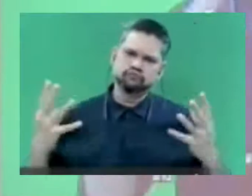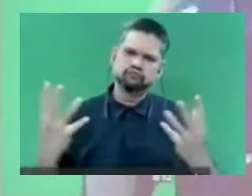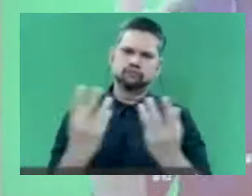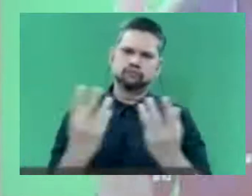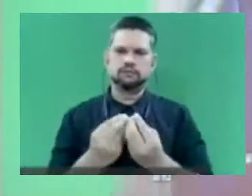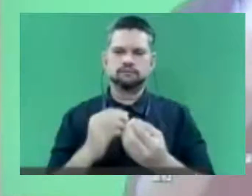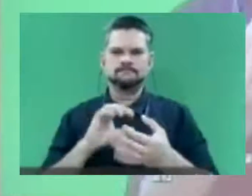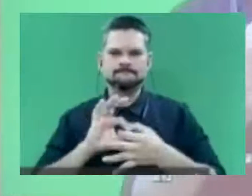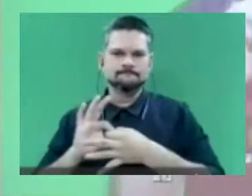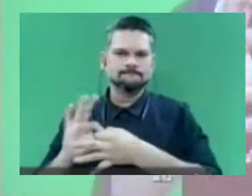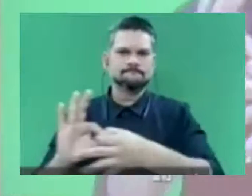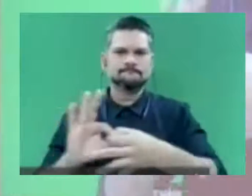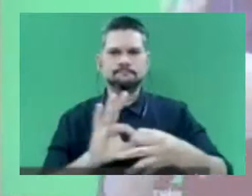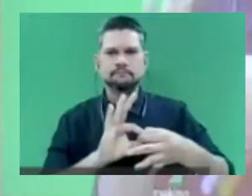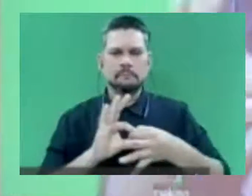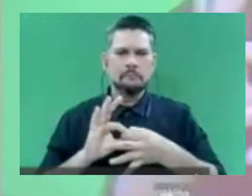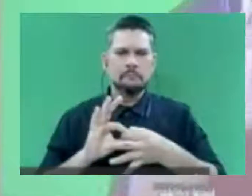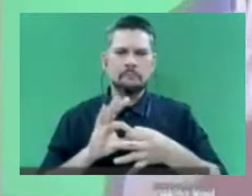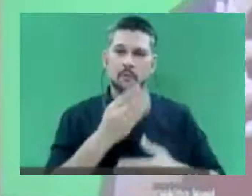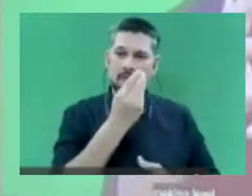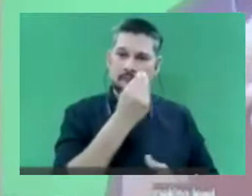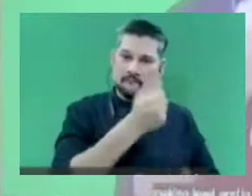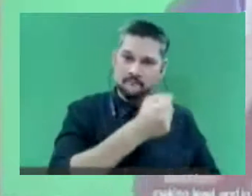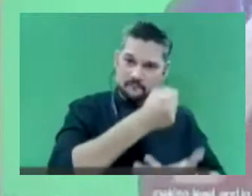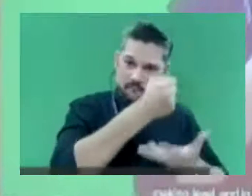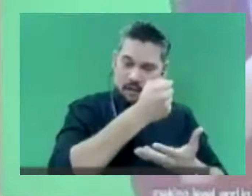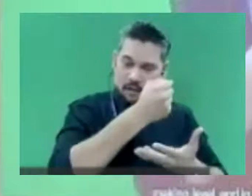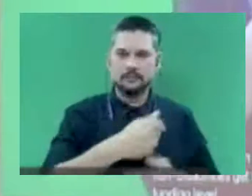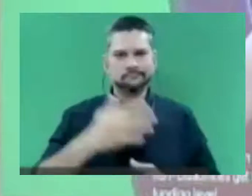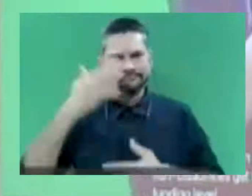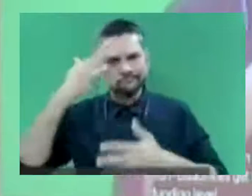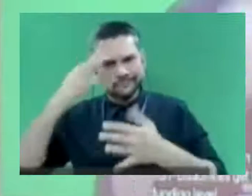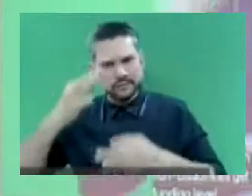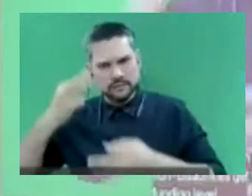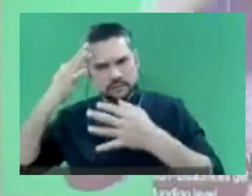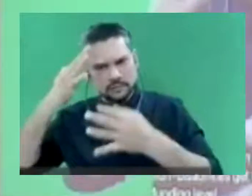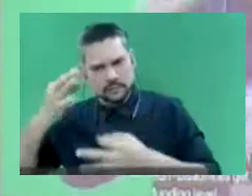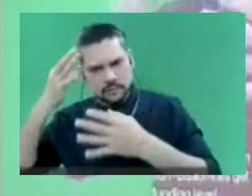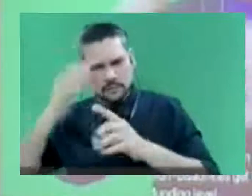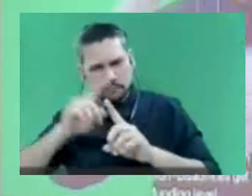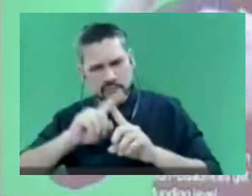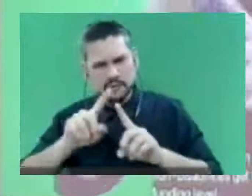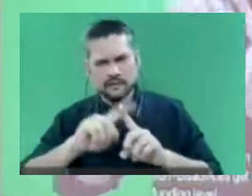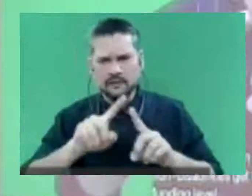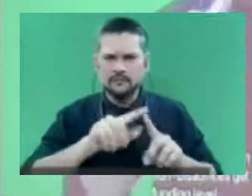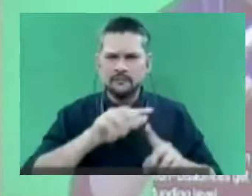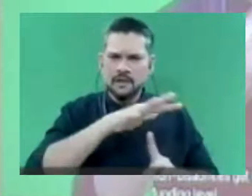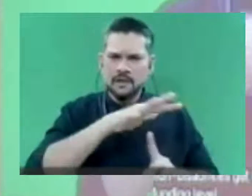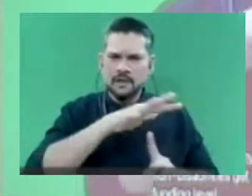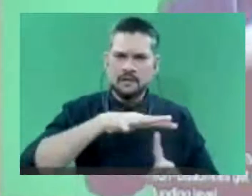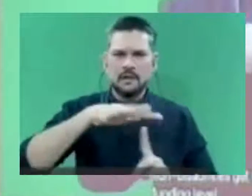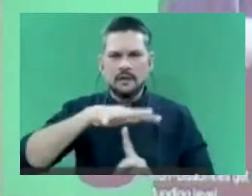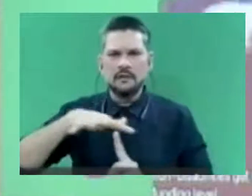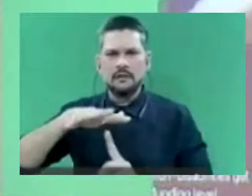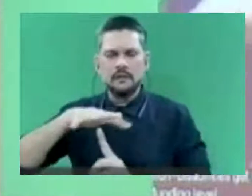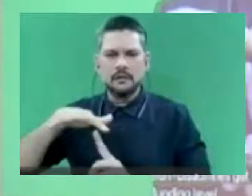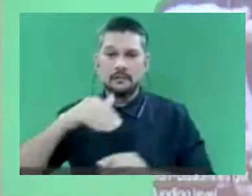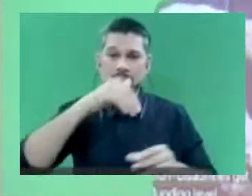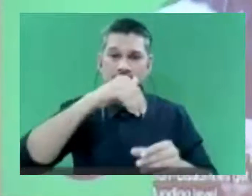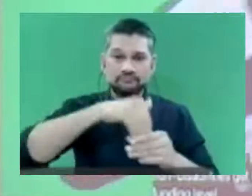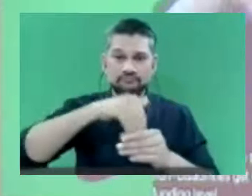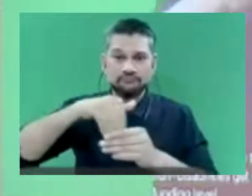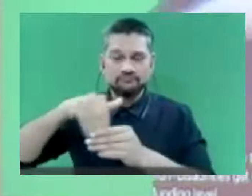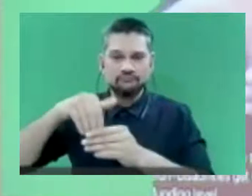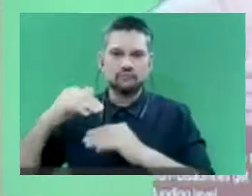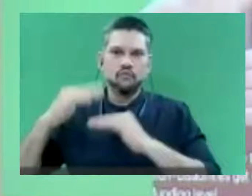level, decision-making level, and in all areas to make people with disabilities get into the leadership